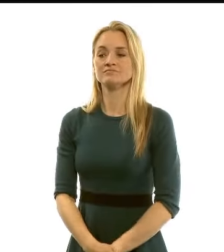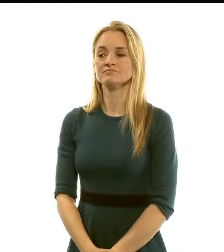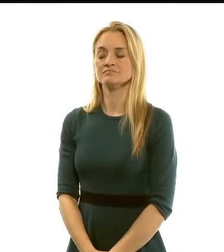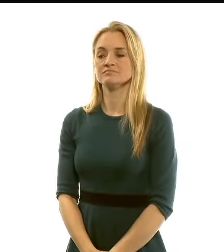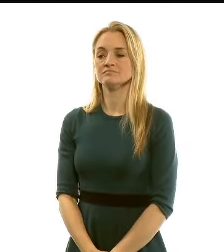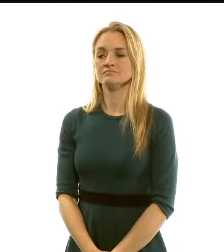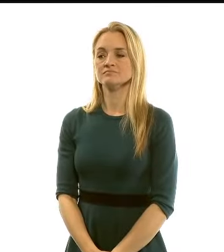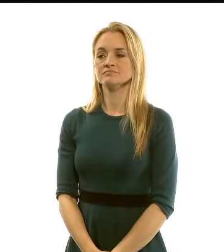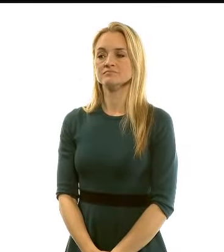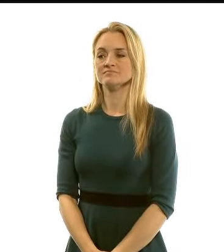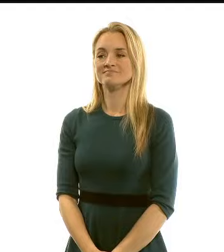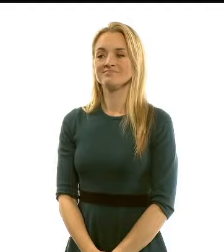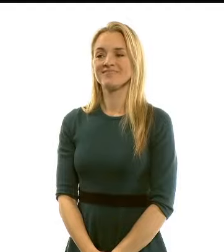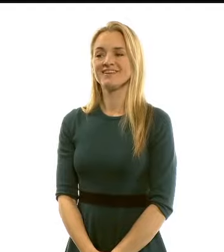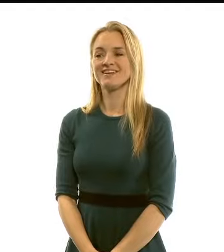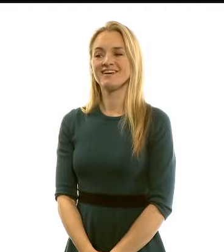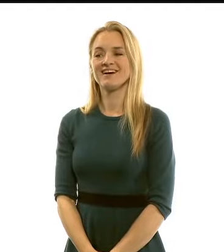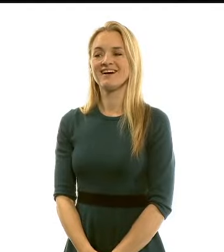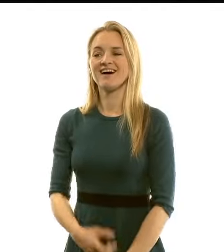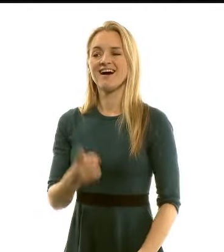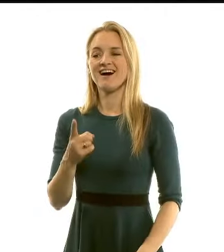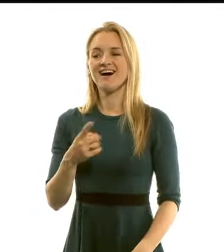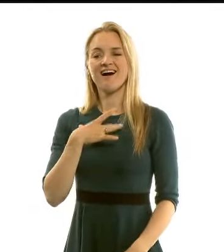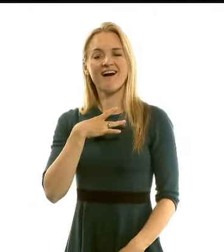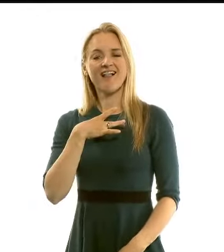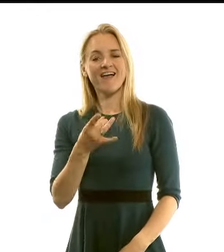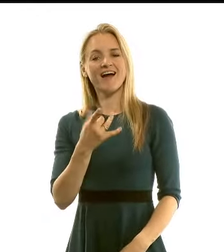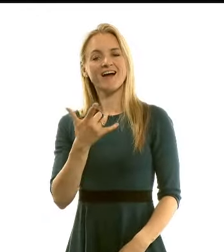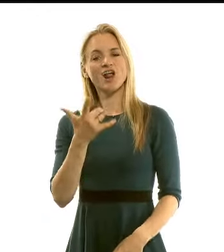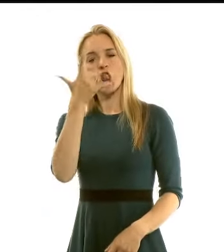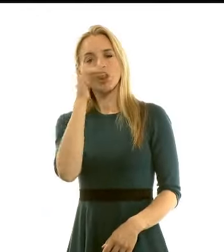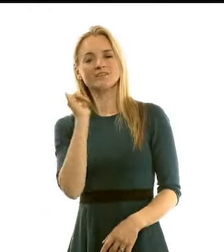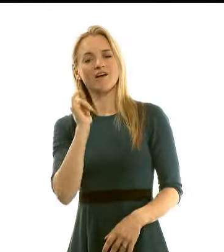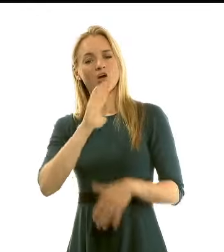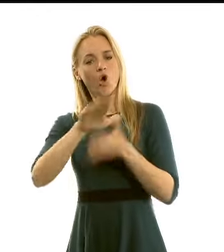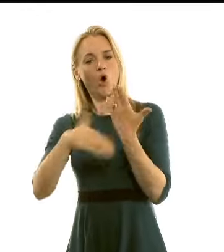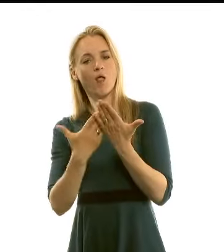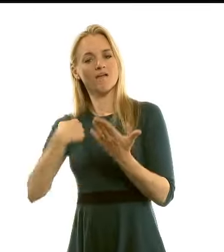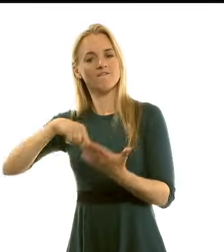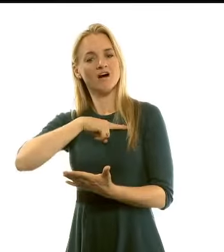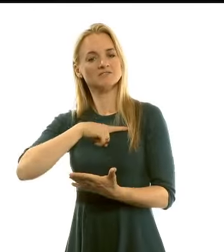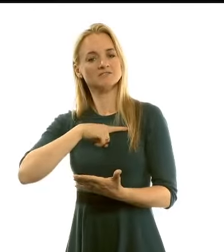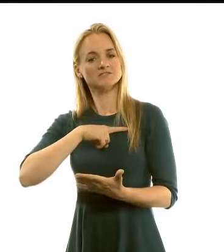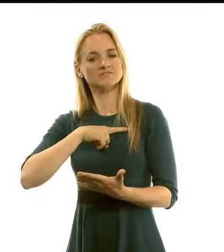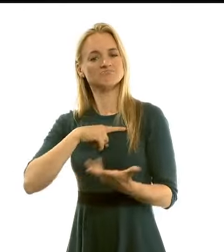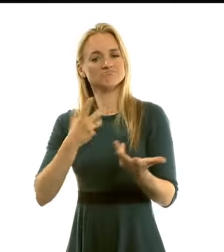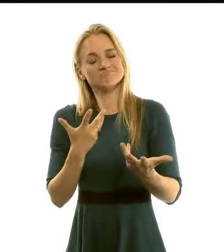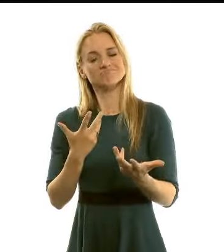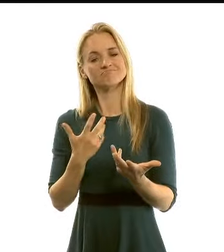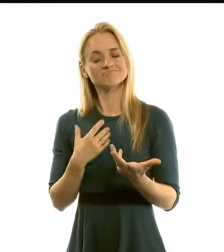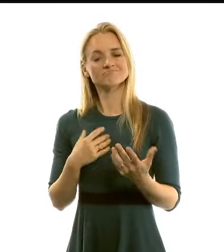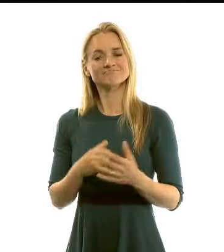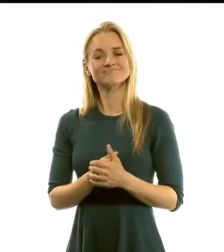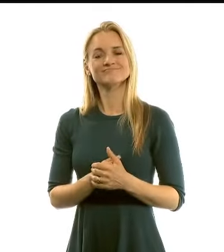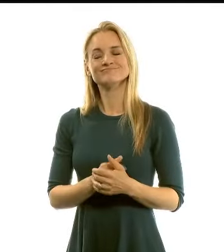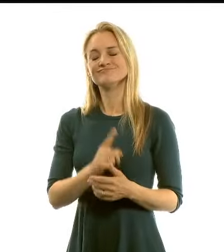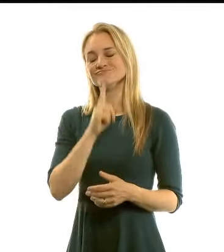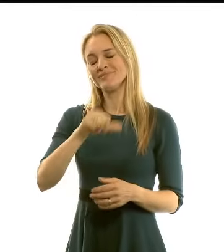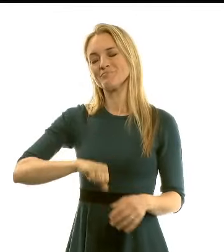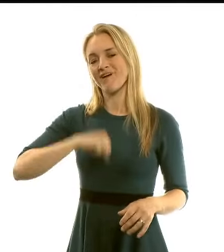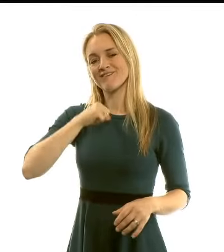So, but yeah, I love how it looks like all of us. It's like we're so proud. And thank you for